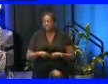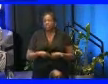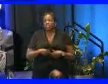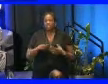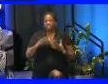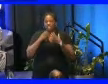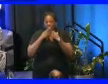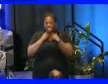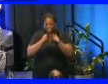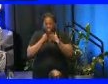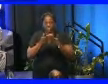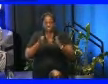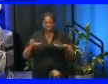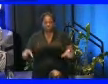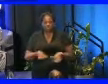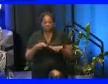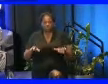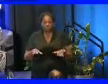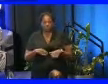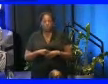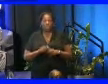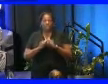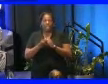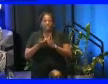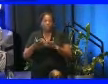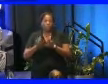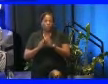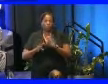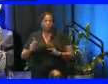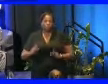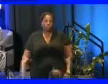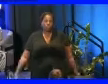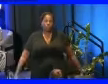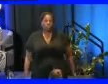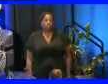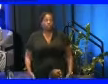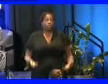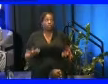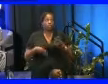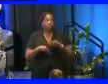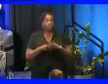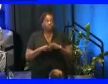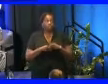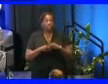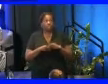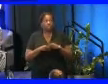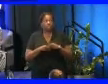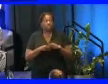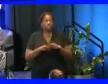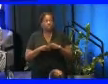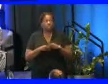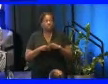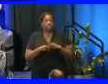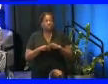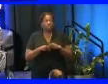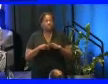care in what we do and what they do and how they work with folks. And I just like to add, also put these